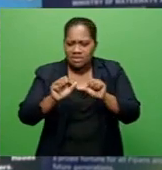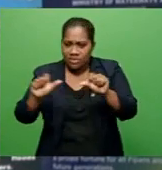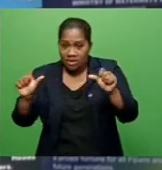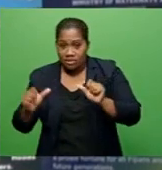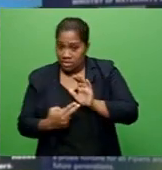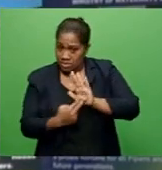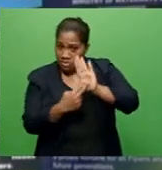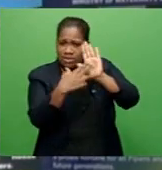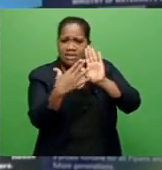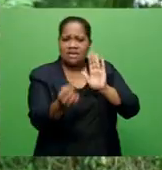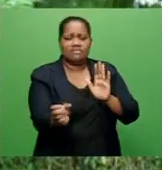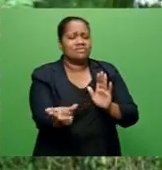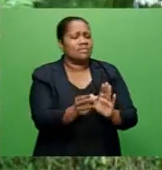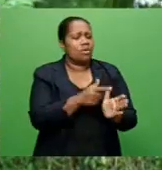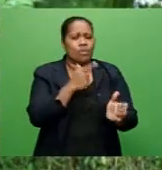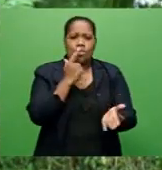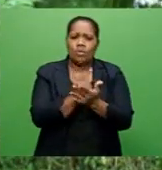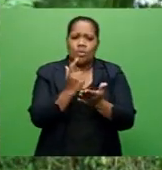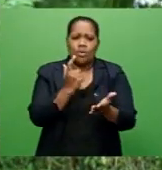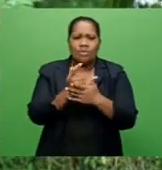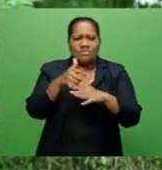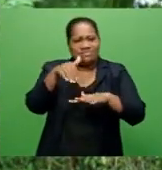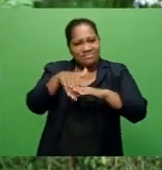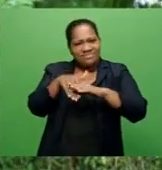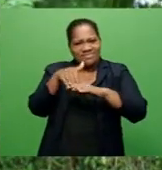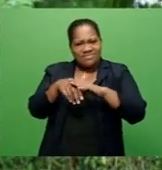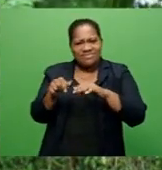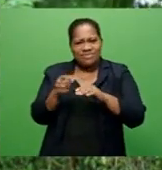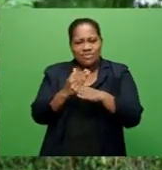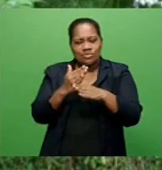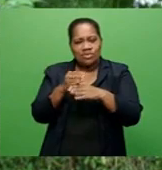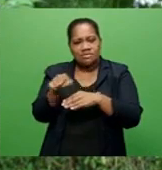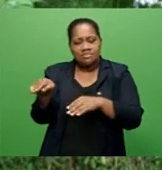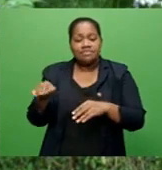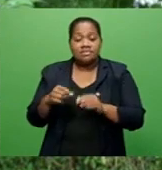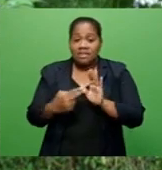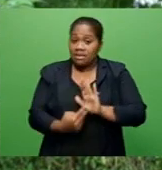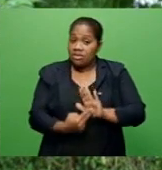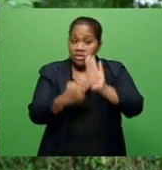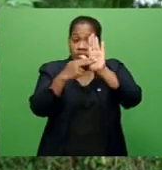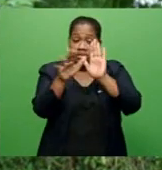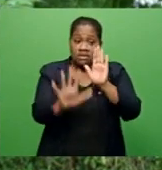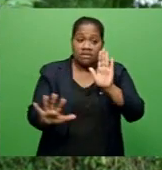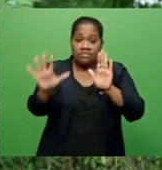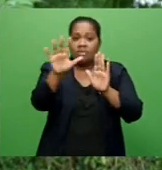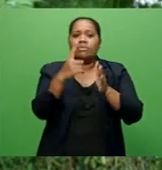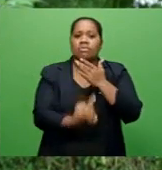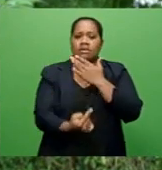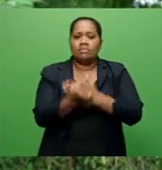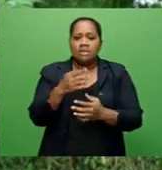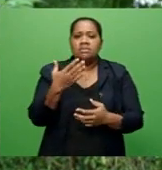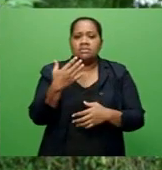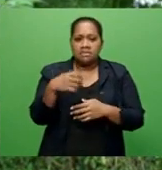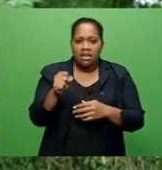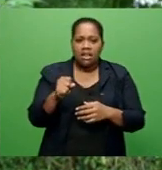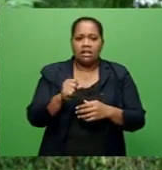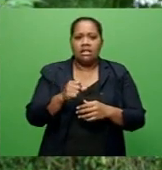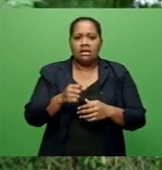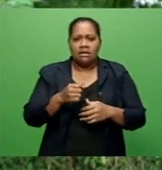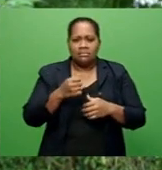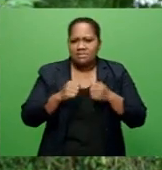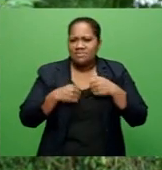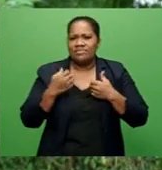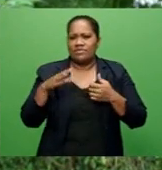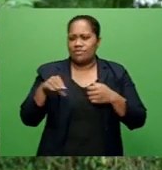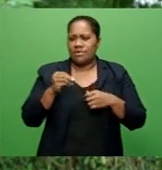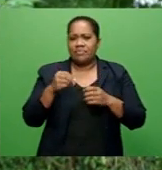have done a lot of emergency drainage. Most of the farming communities in the Northern Division were still reeling from the impact of TC Yasa when they were